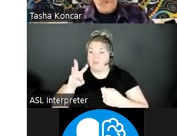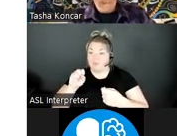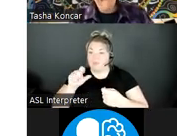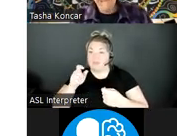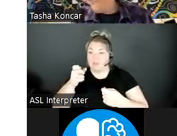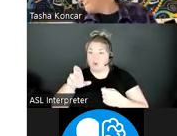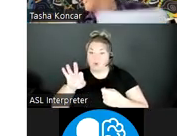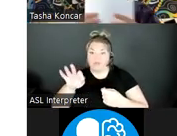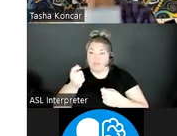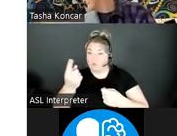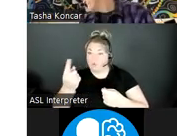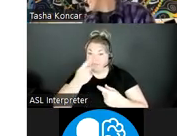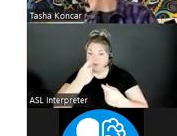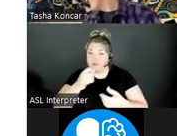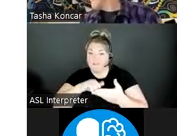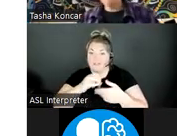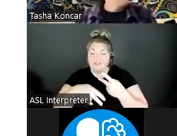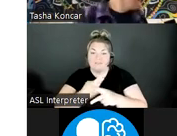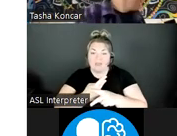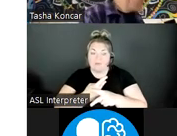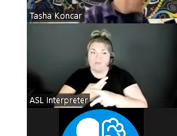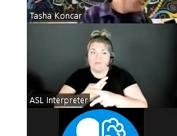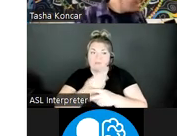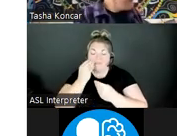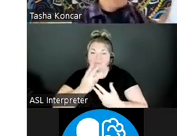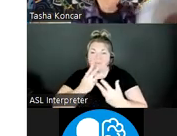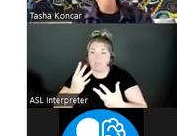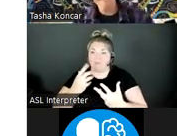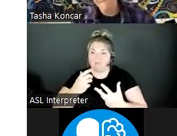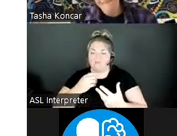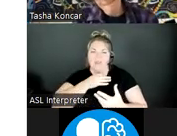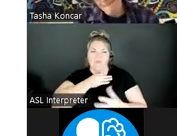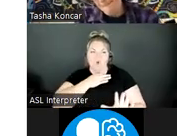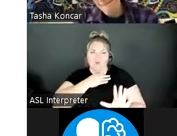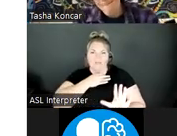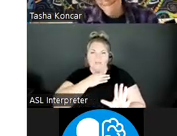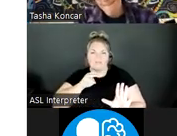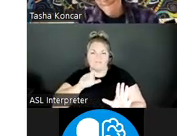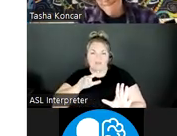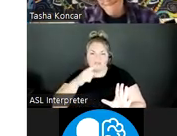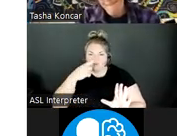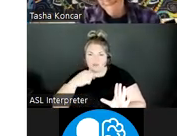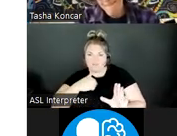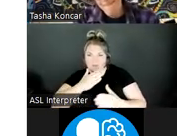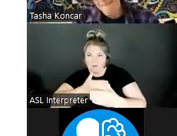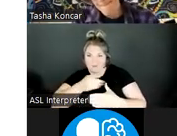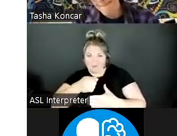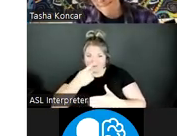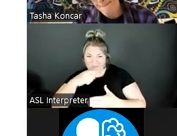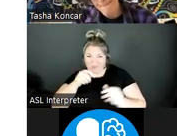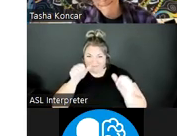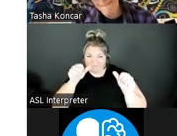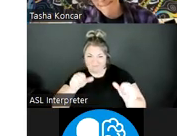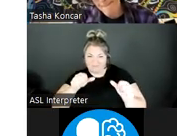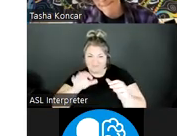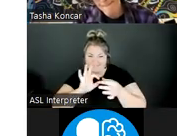anyone interested in this type of information. I wonder, Mel, could I bother you to put the link to sign